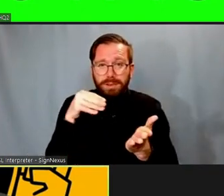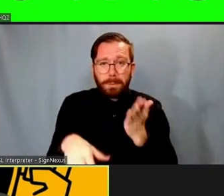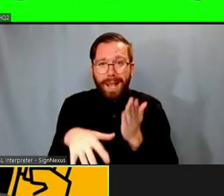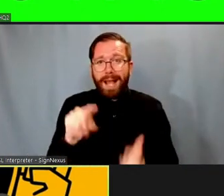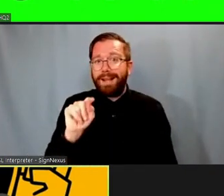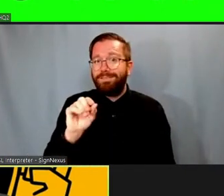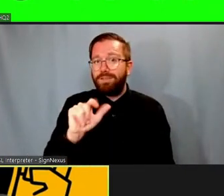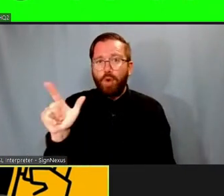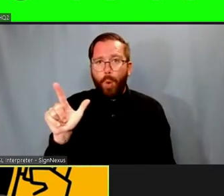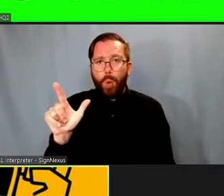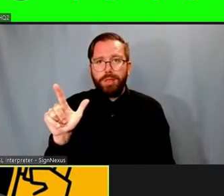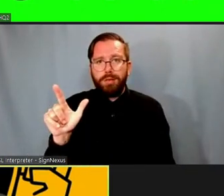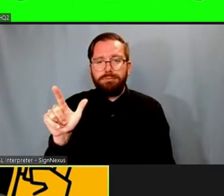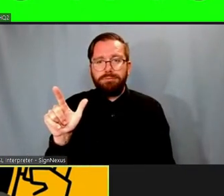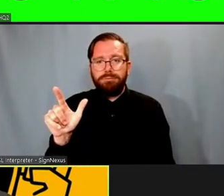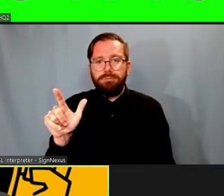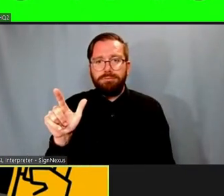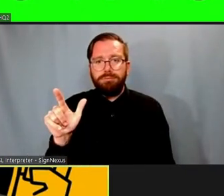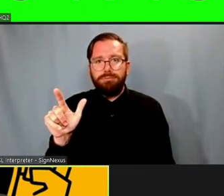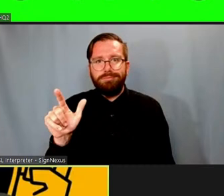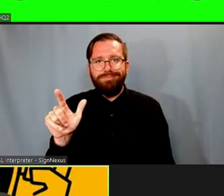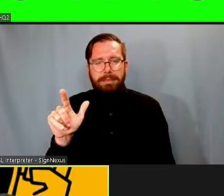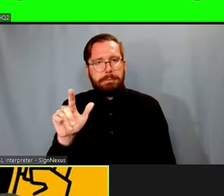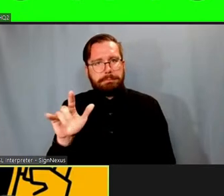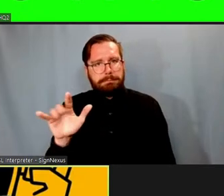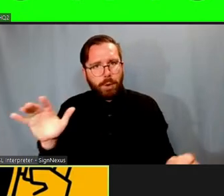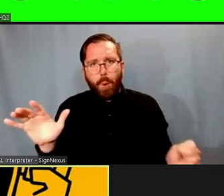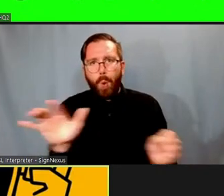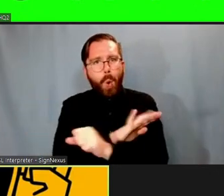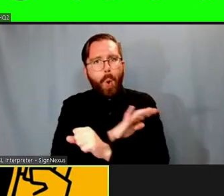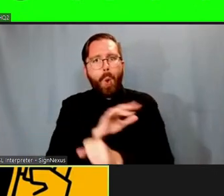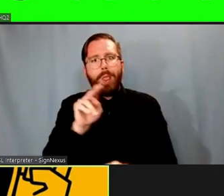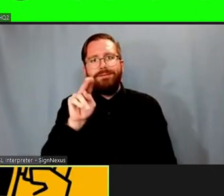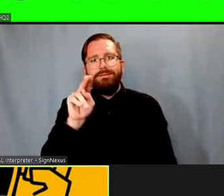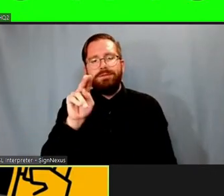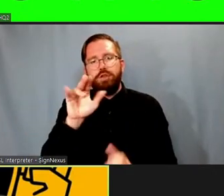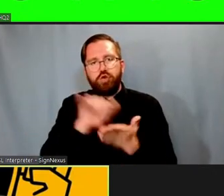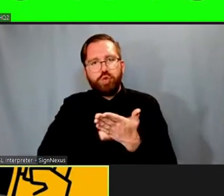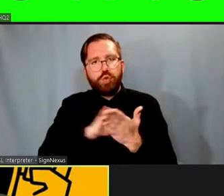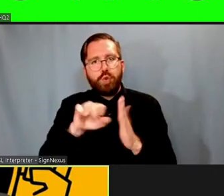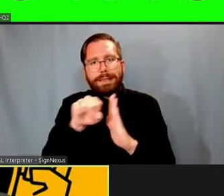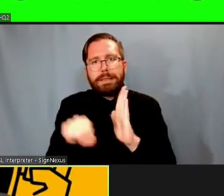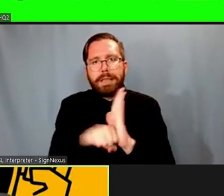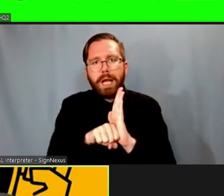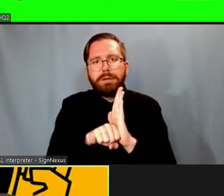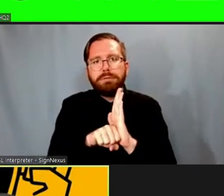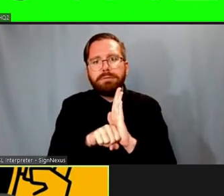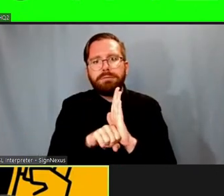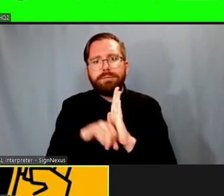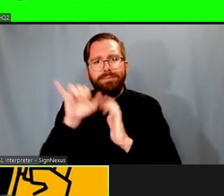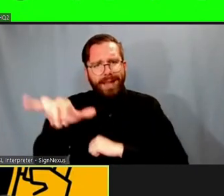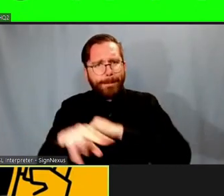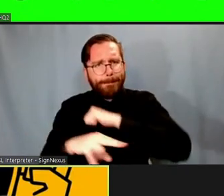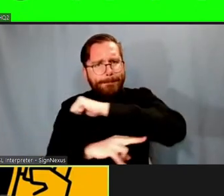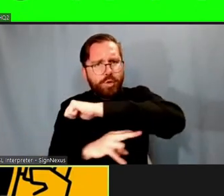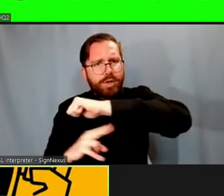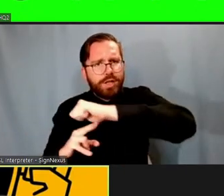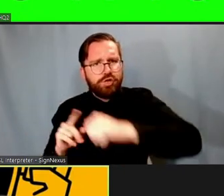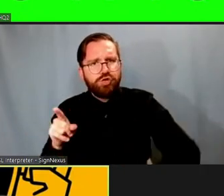far in new york state have that in mind